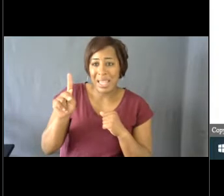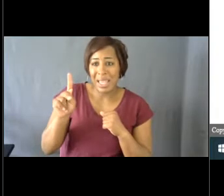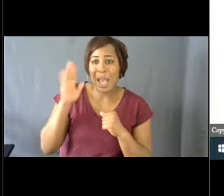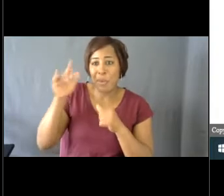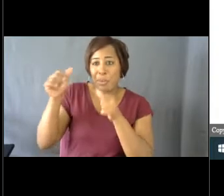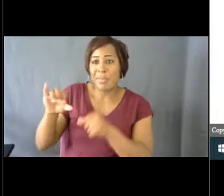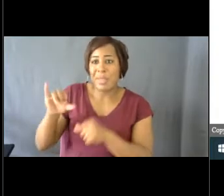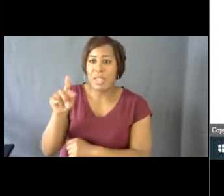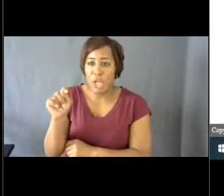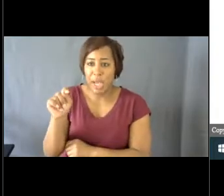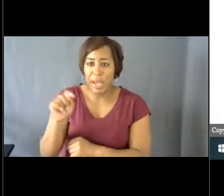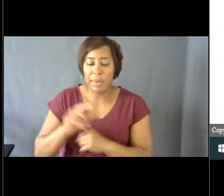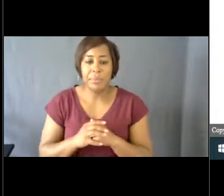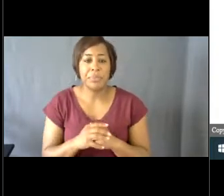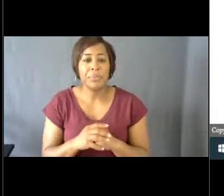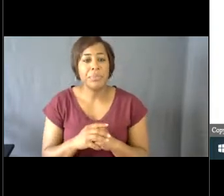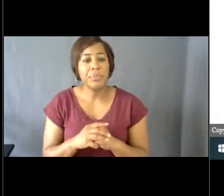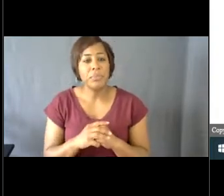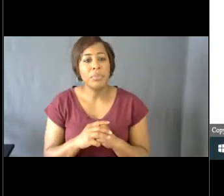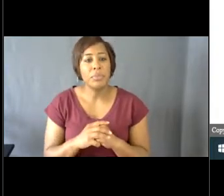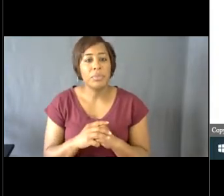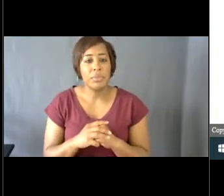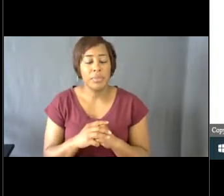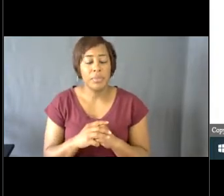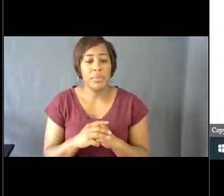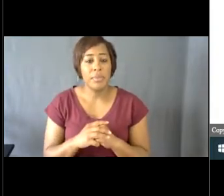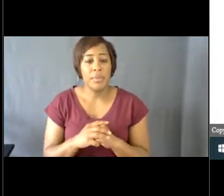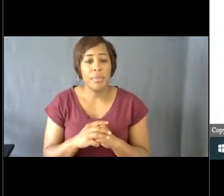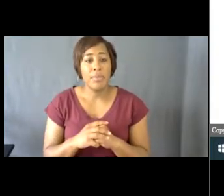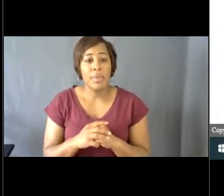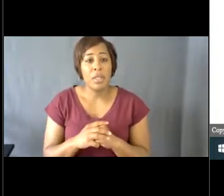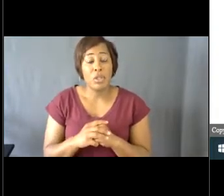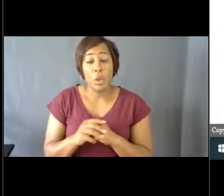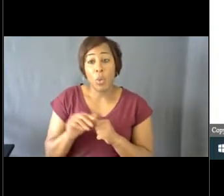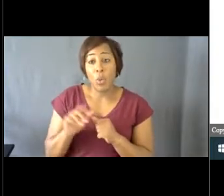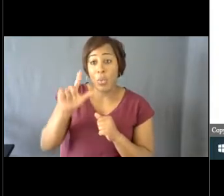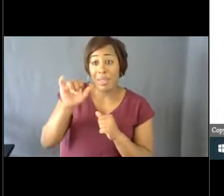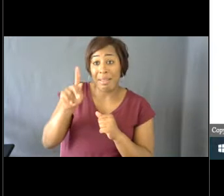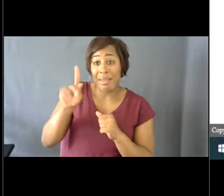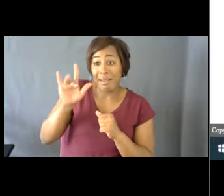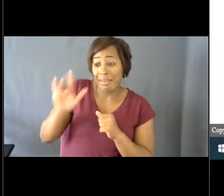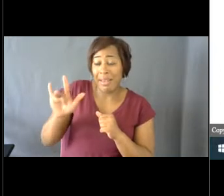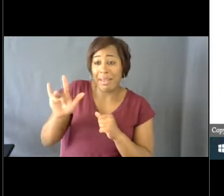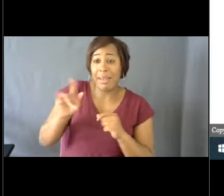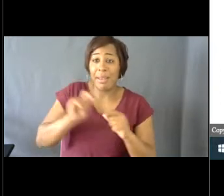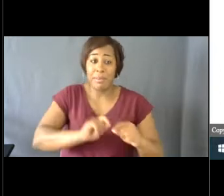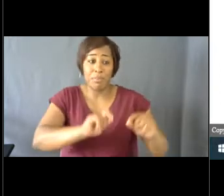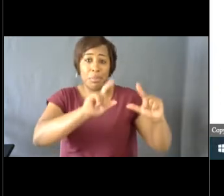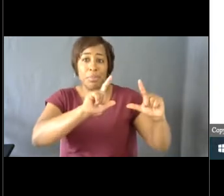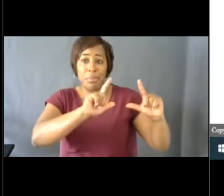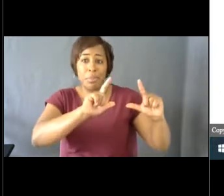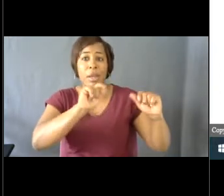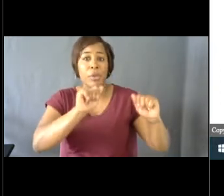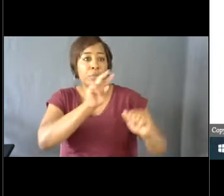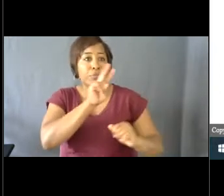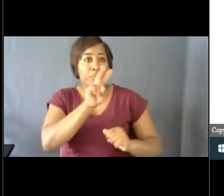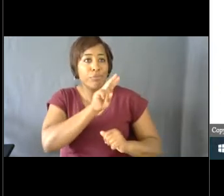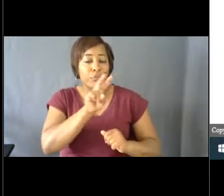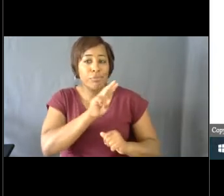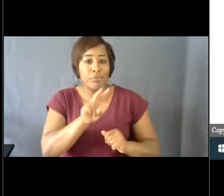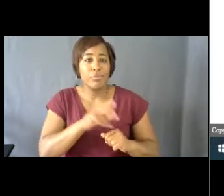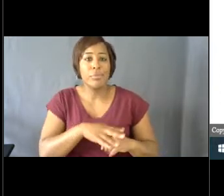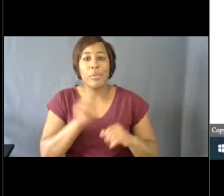everyone, and what you can do is you can actually click on that, open that up in a browser yourself, and follow along and minimize